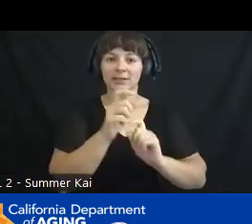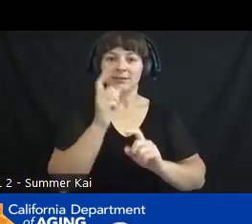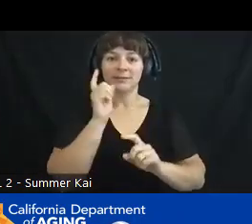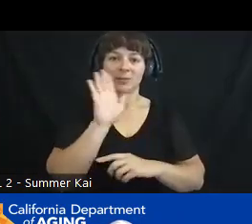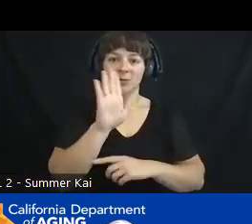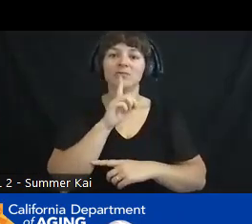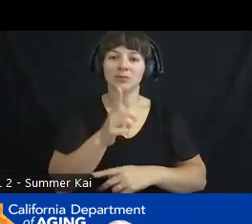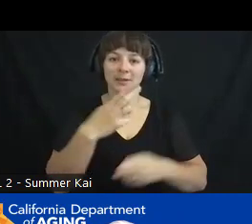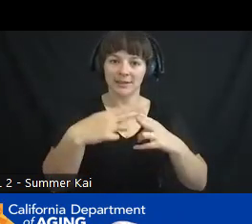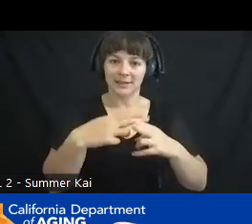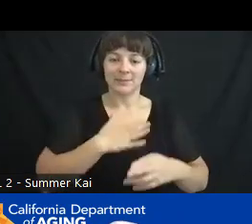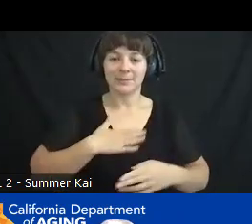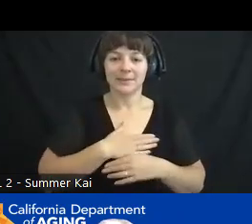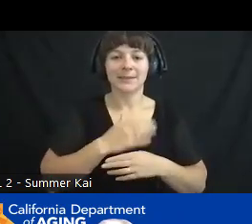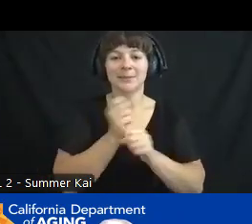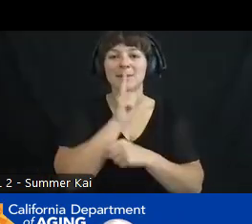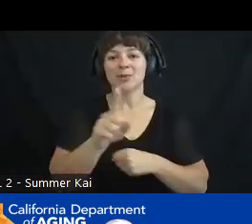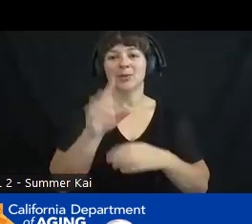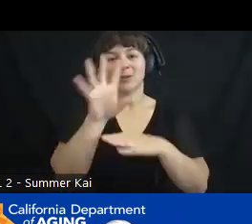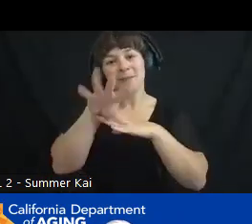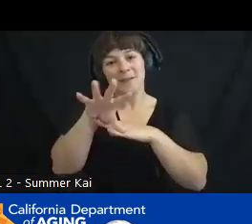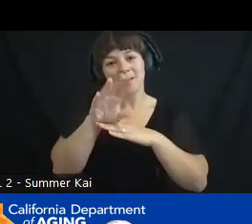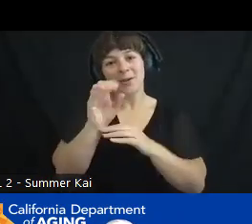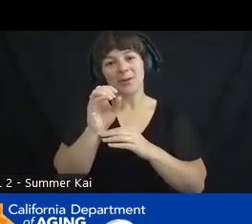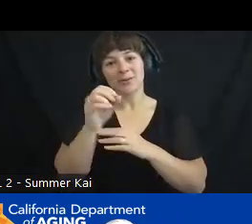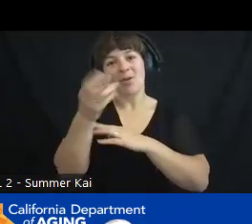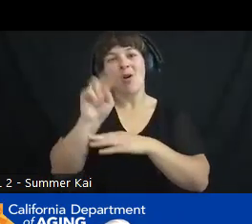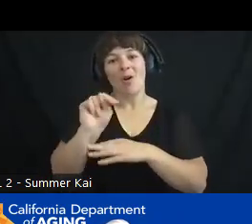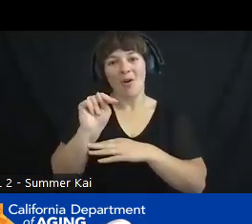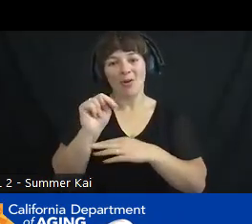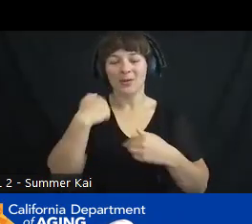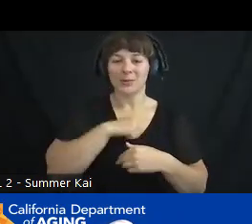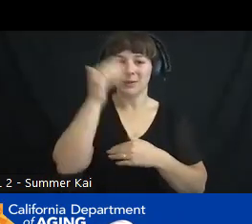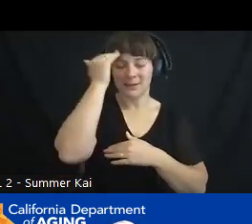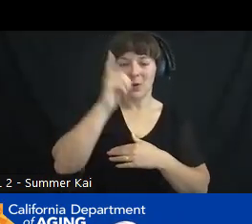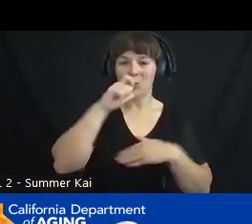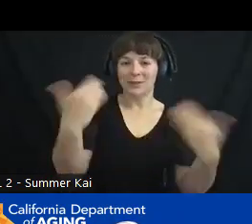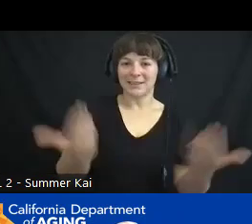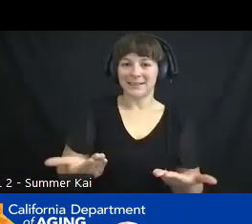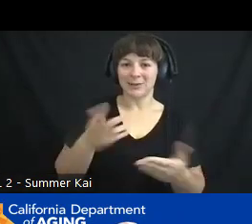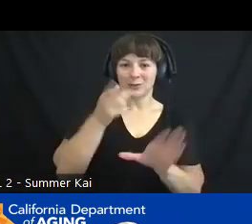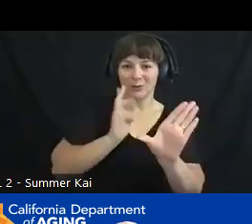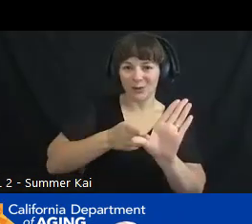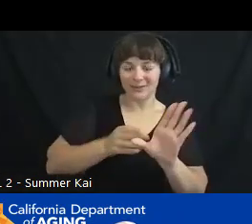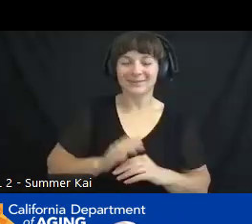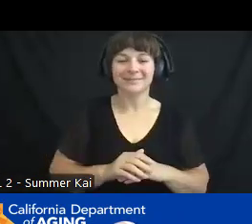corner. Please turn on your video so we know that you've joined us. And if you have